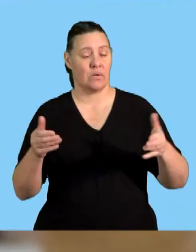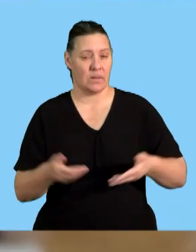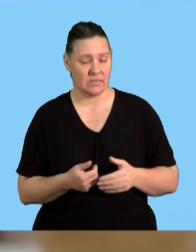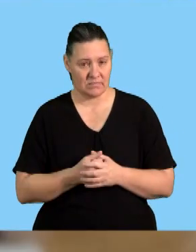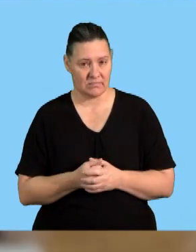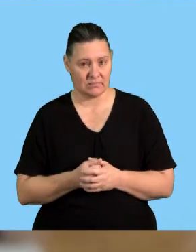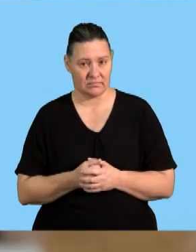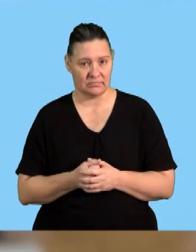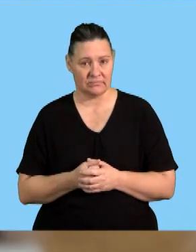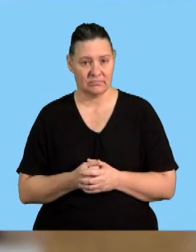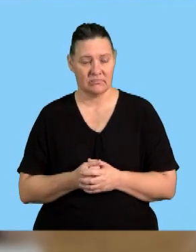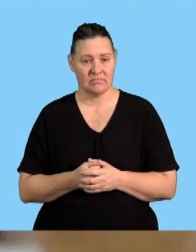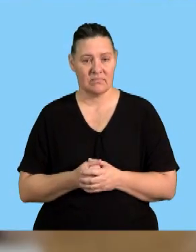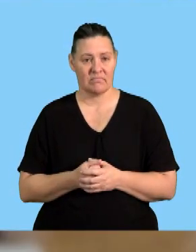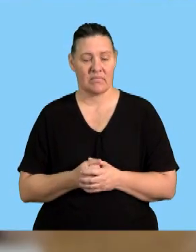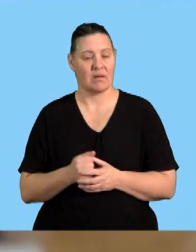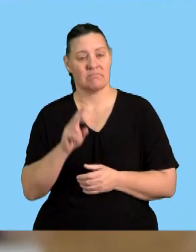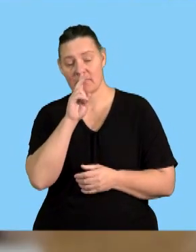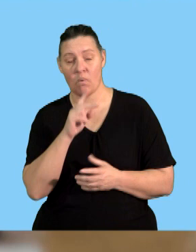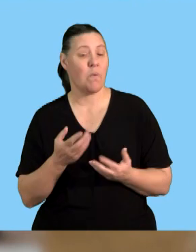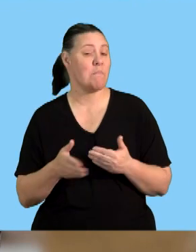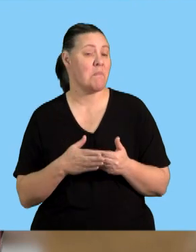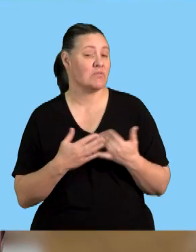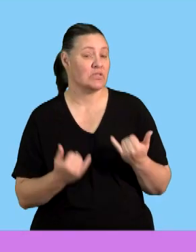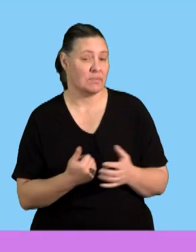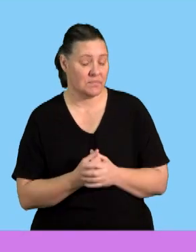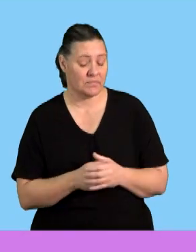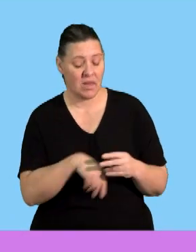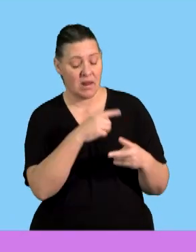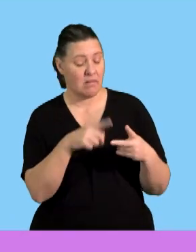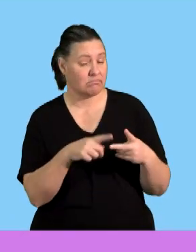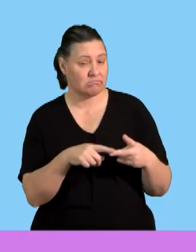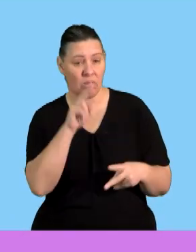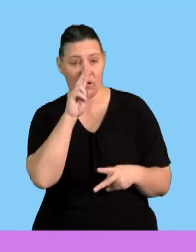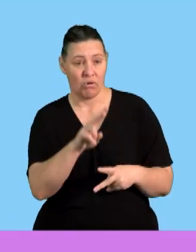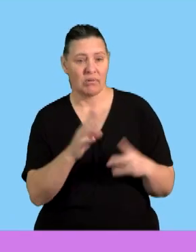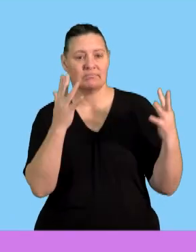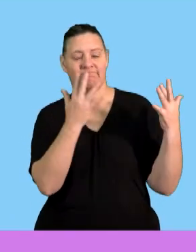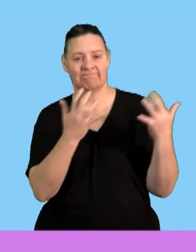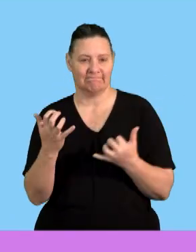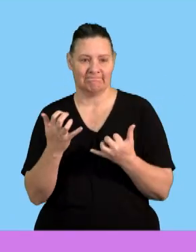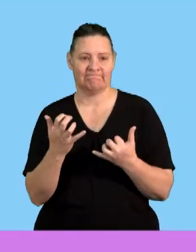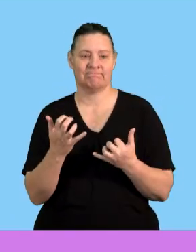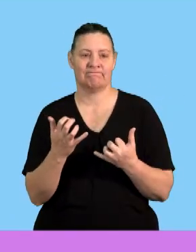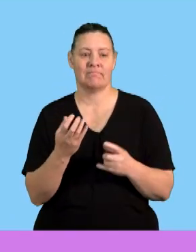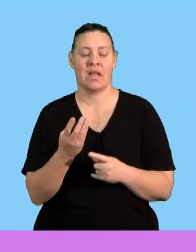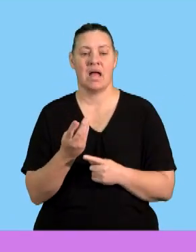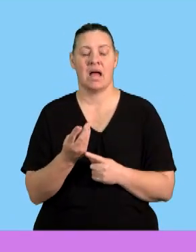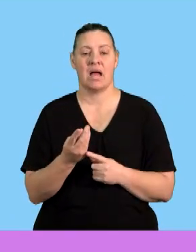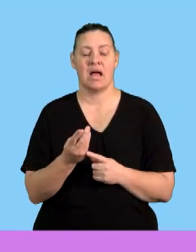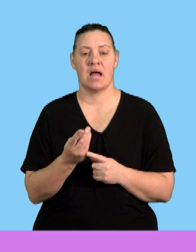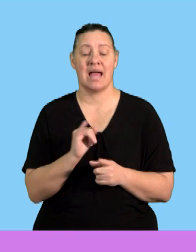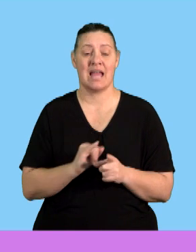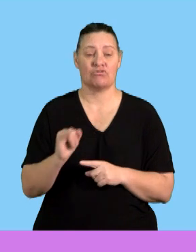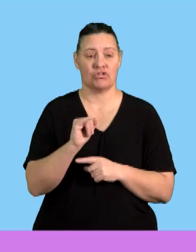Welcome back. Let's look at the adventure for today. So now we're going to look at calculating interest